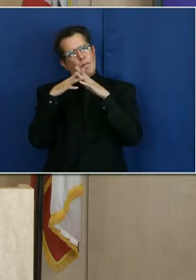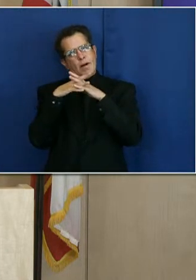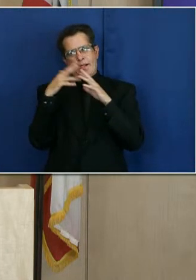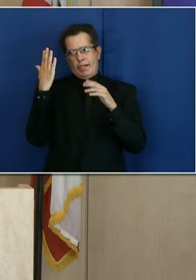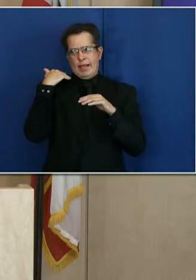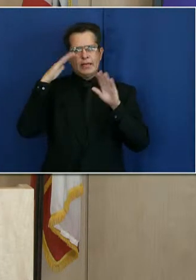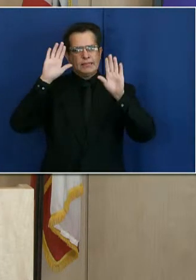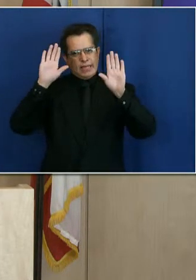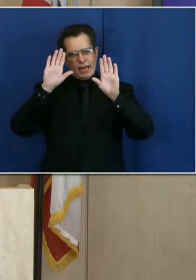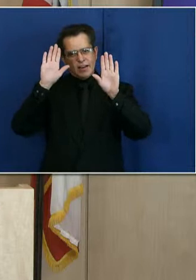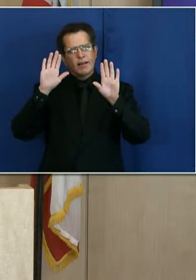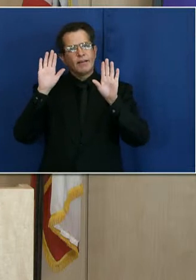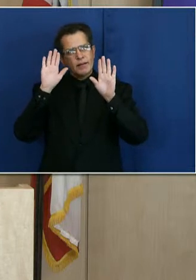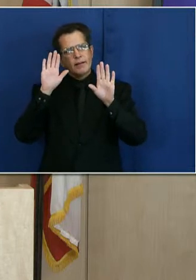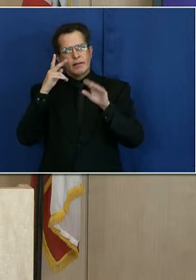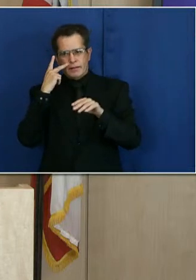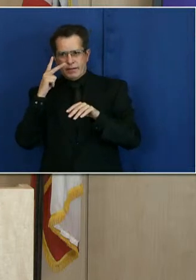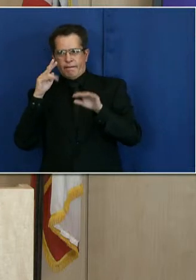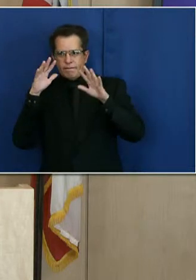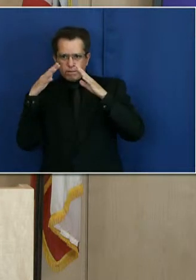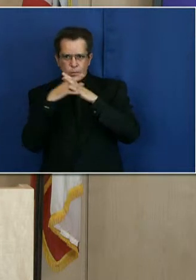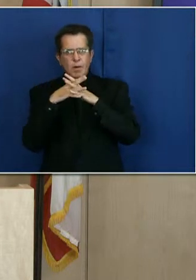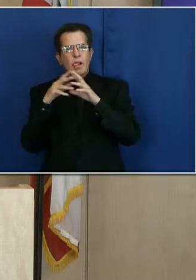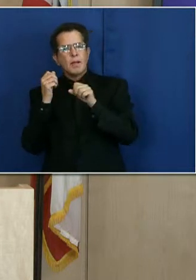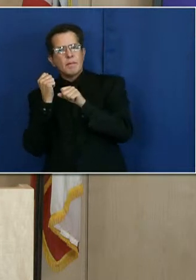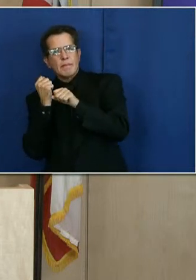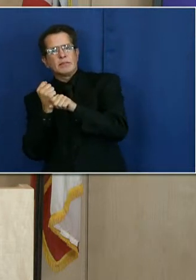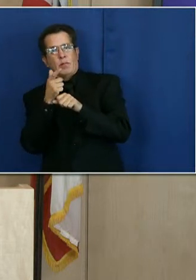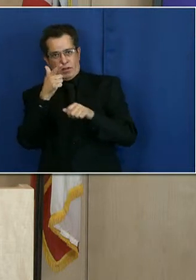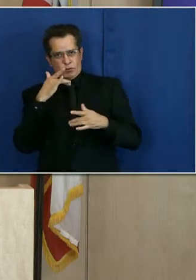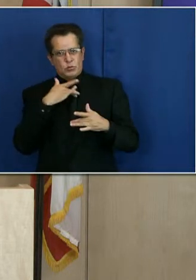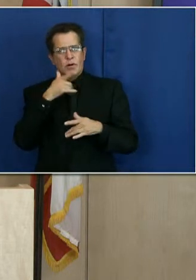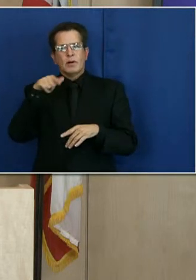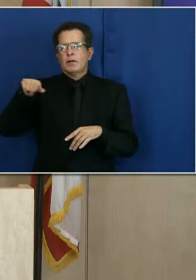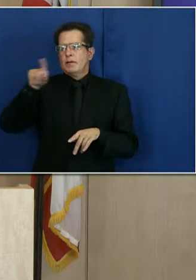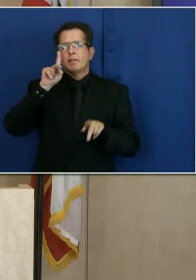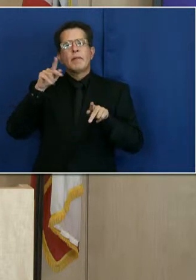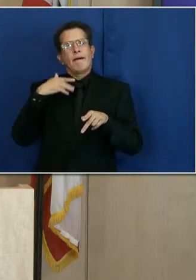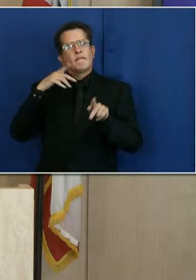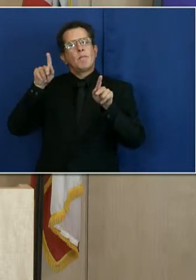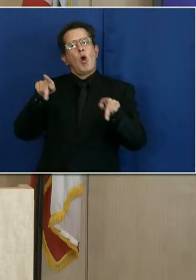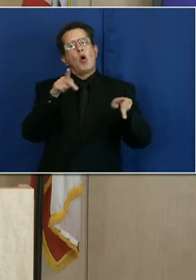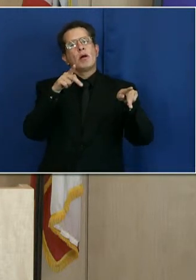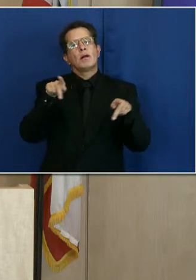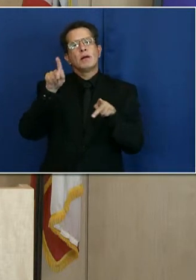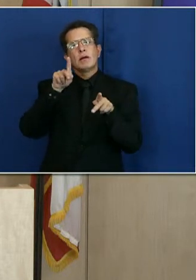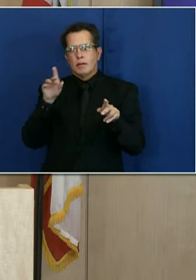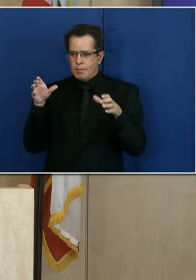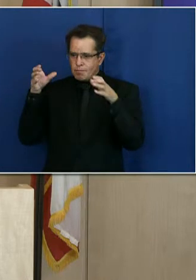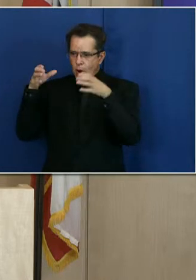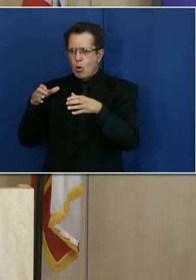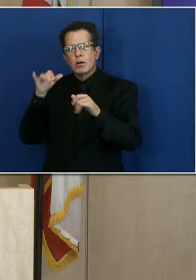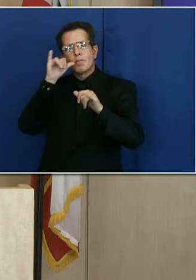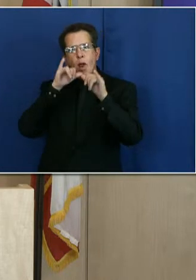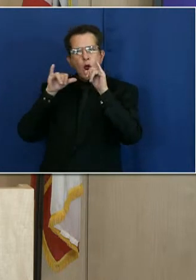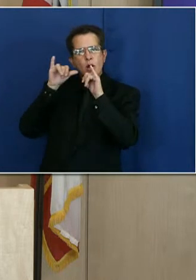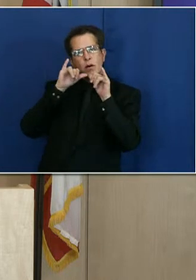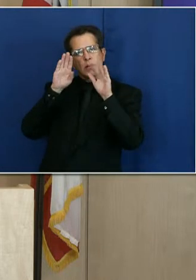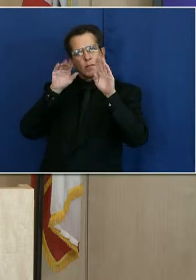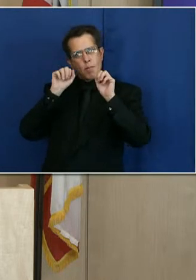is underway, how much of a concern is there over football parties at homes or fans going to their favorite sports bars to watch the